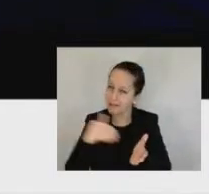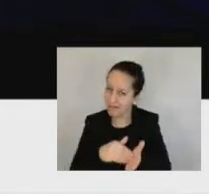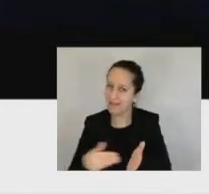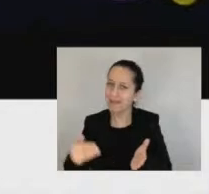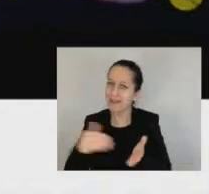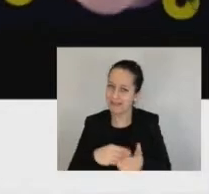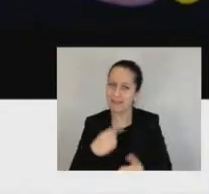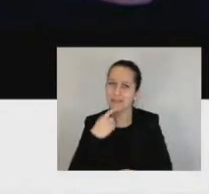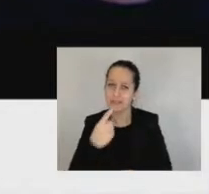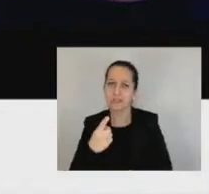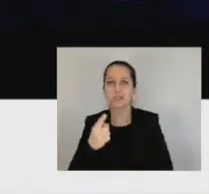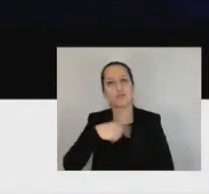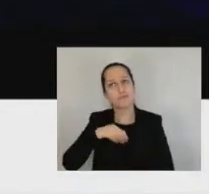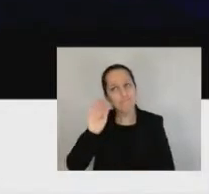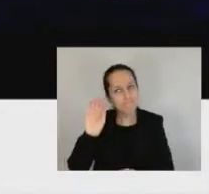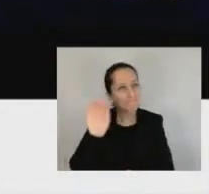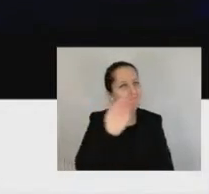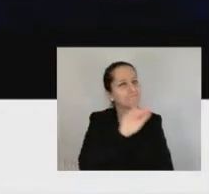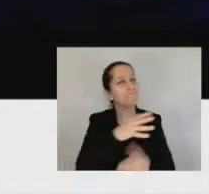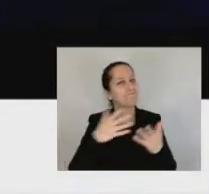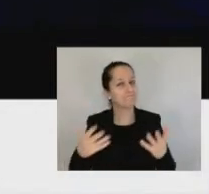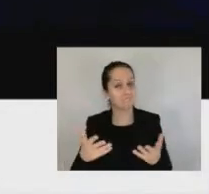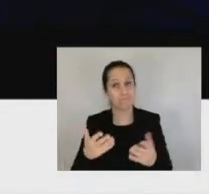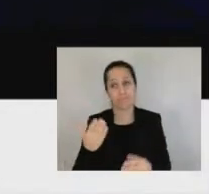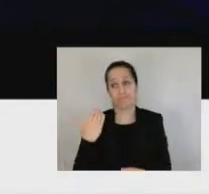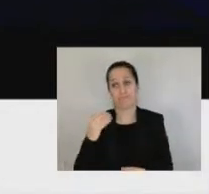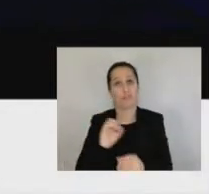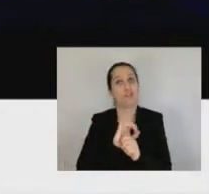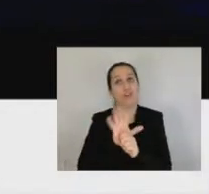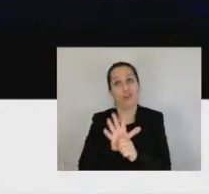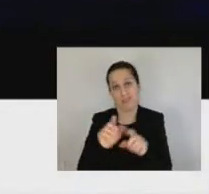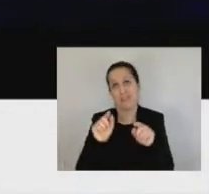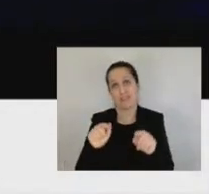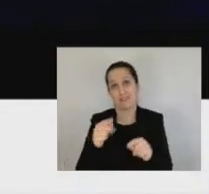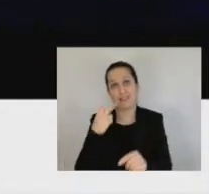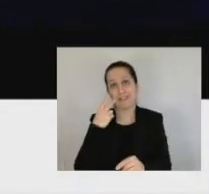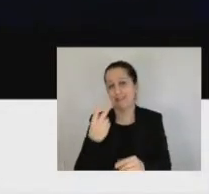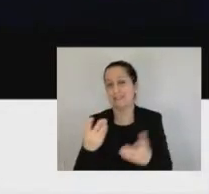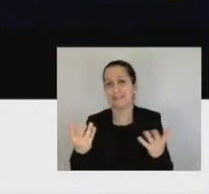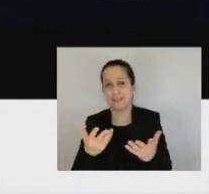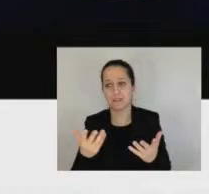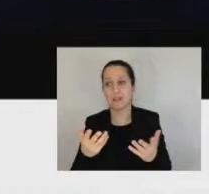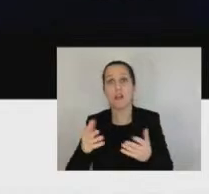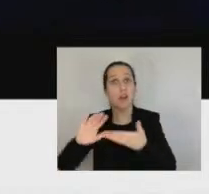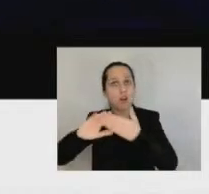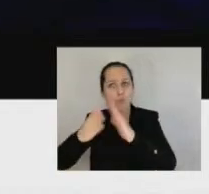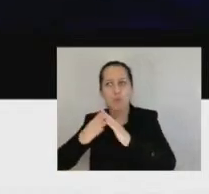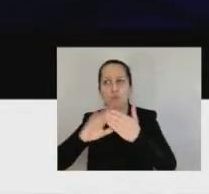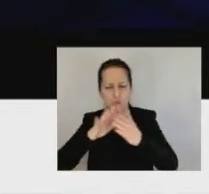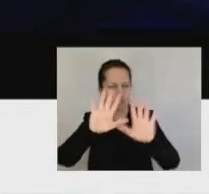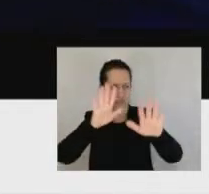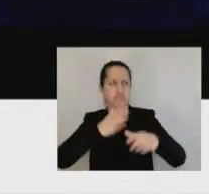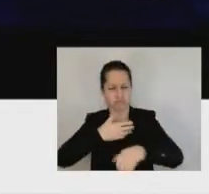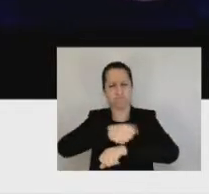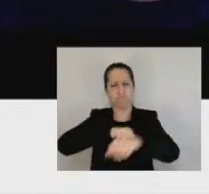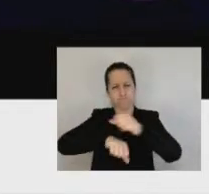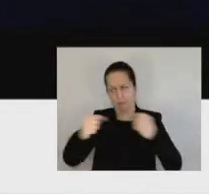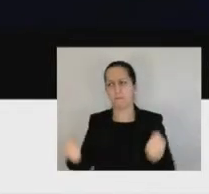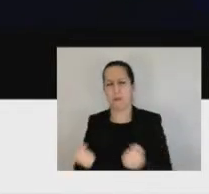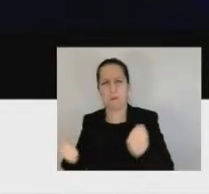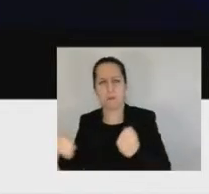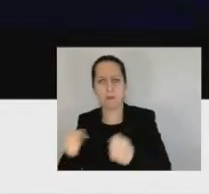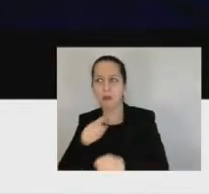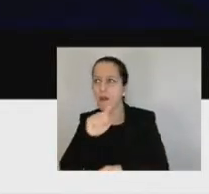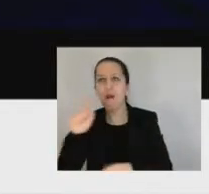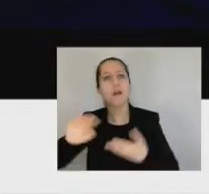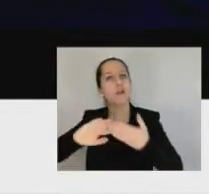society. We reiterate this and say it everywhere. It was very important in the COVID context as to the response of